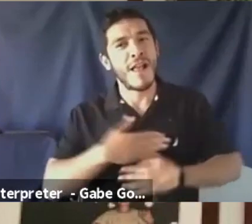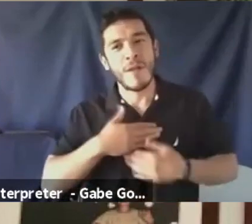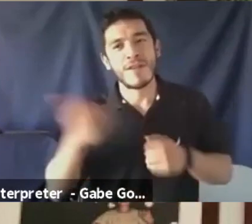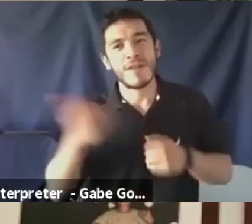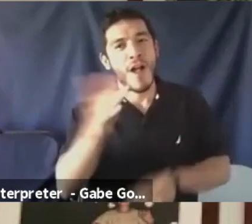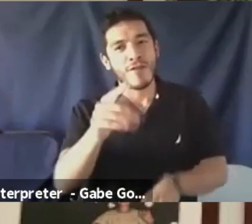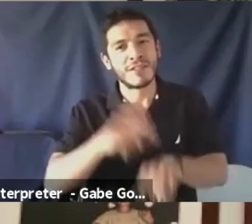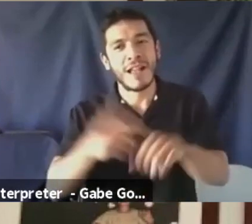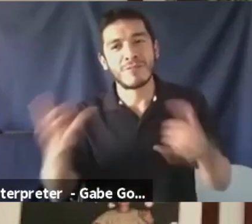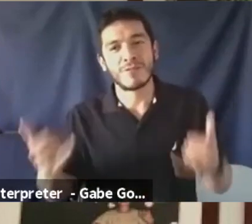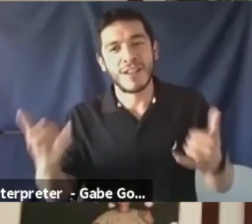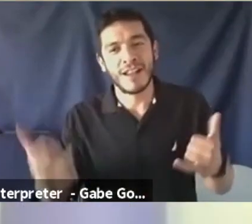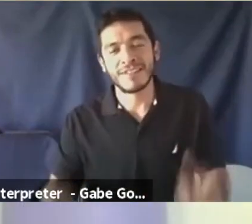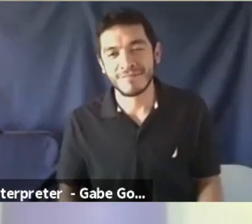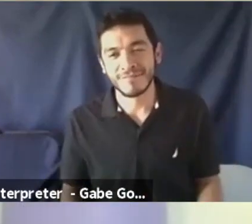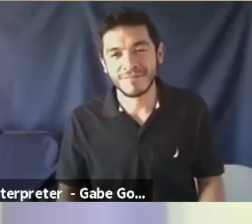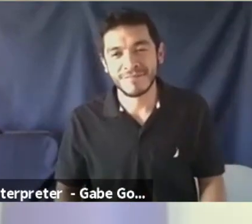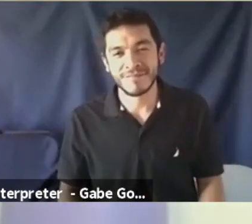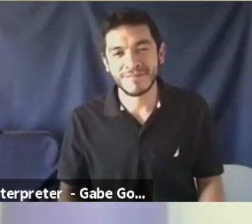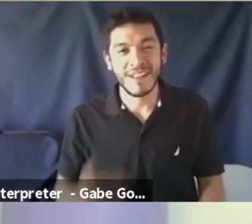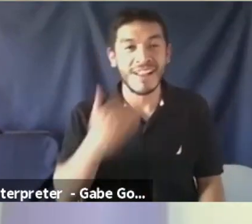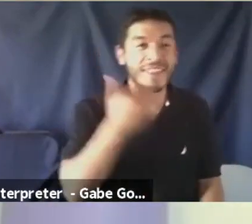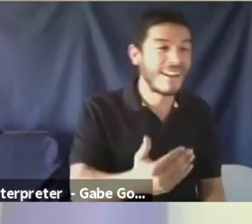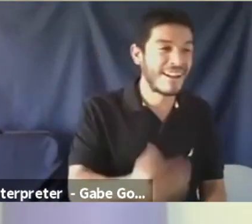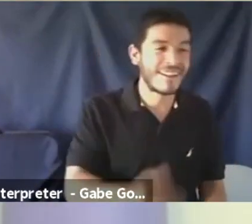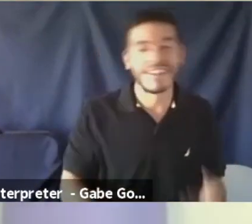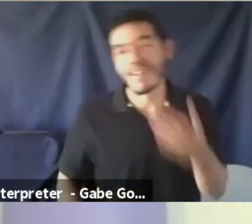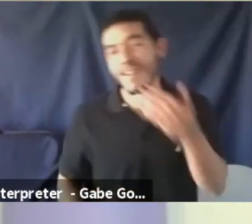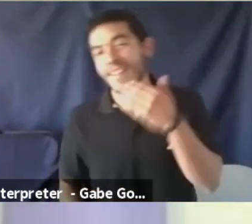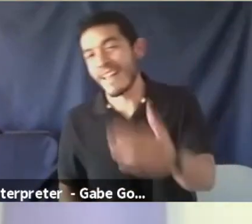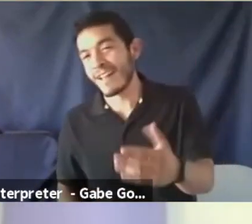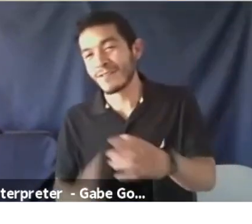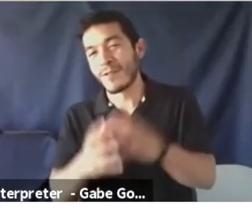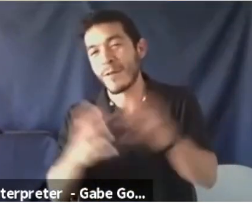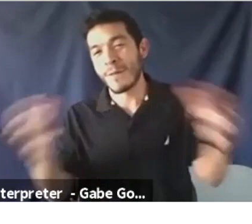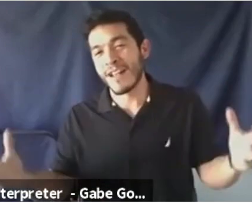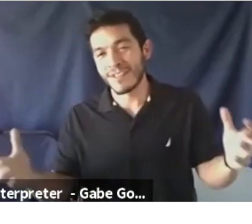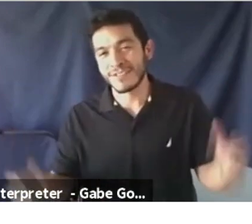today. Thank you. Thank you so much. Having